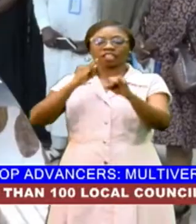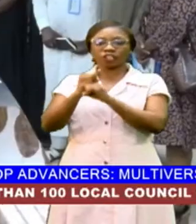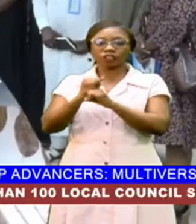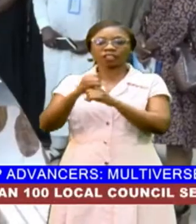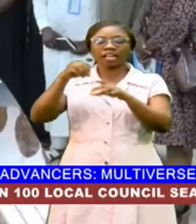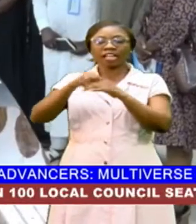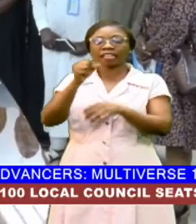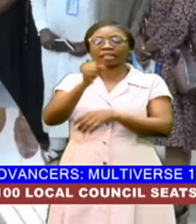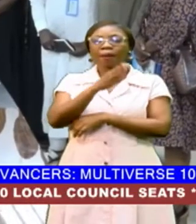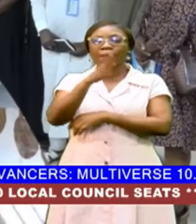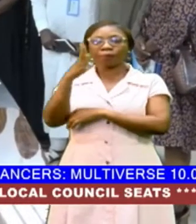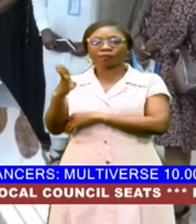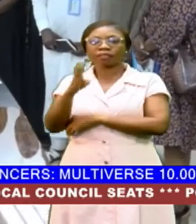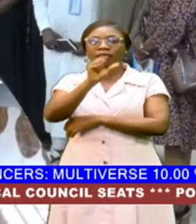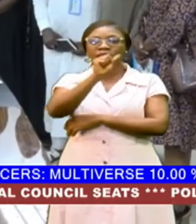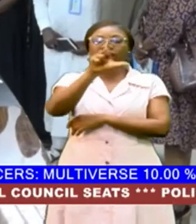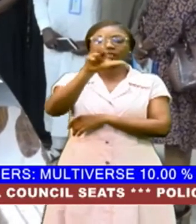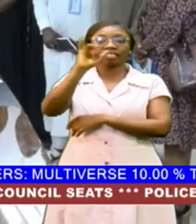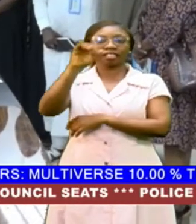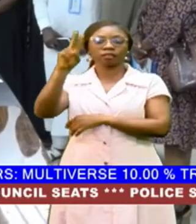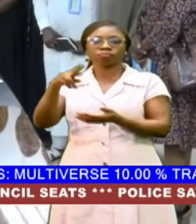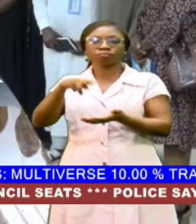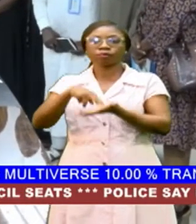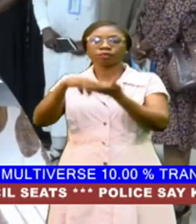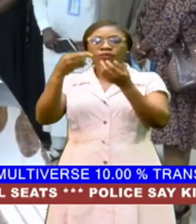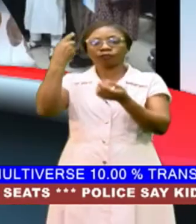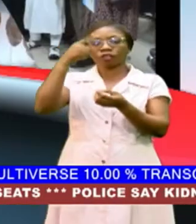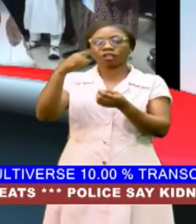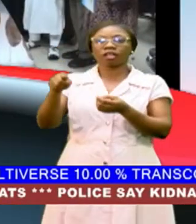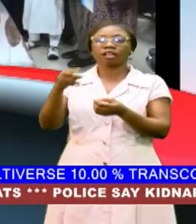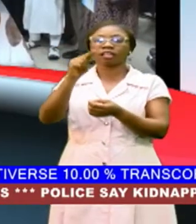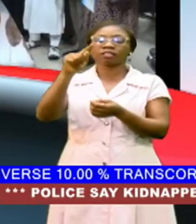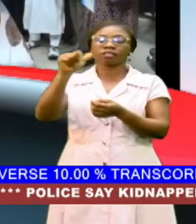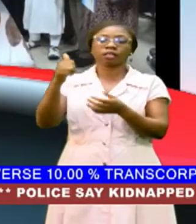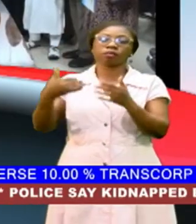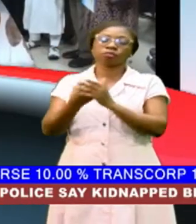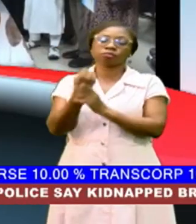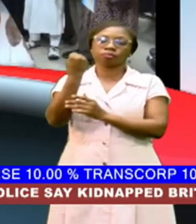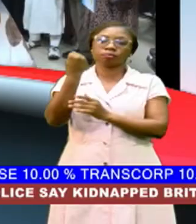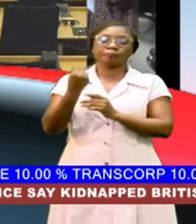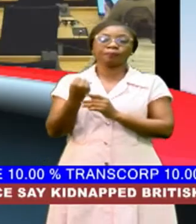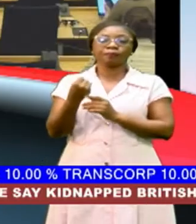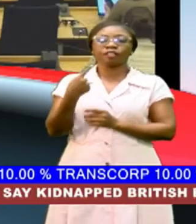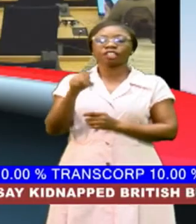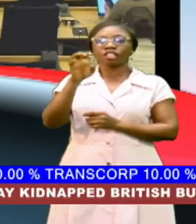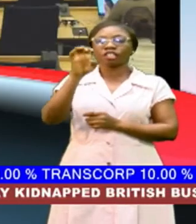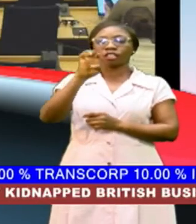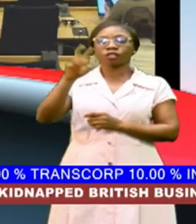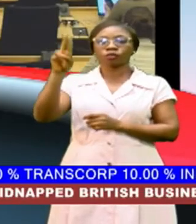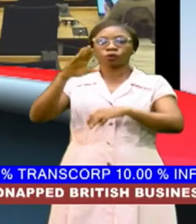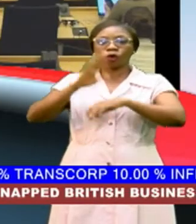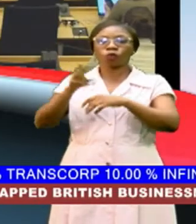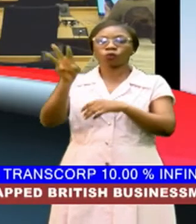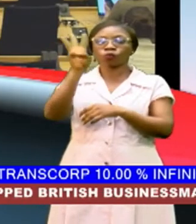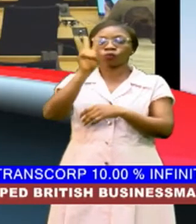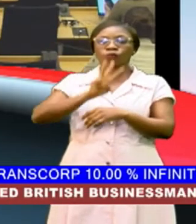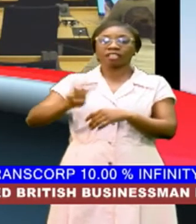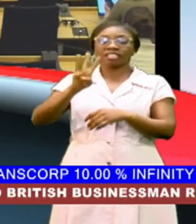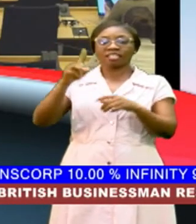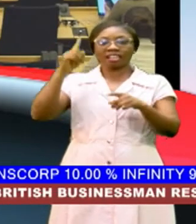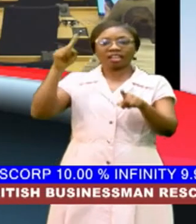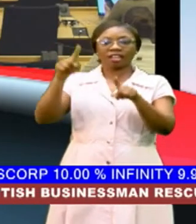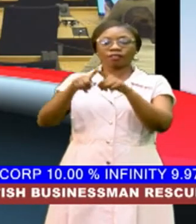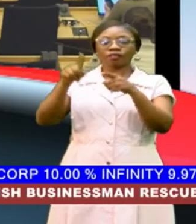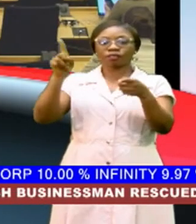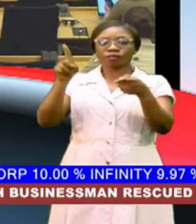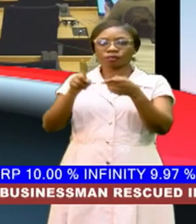In Abuja, Saliu Gwanara, NTA News. The European Union on Wednesday agreed to an overhaul